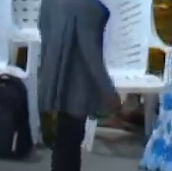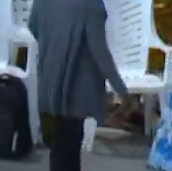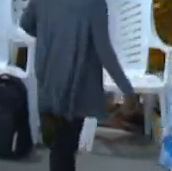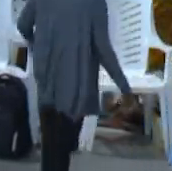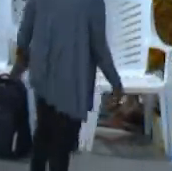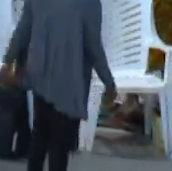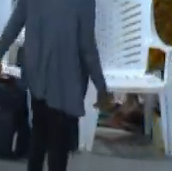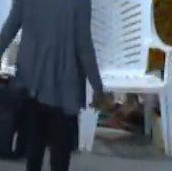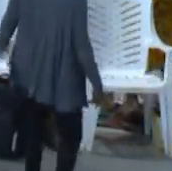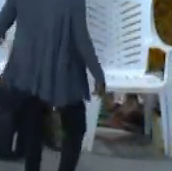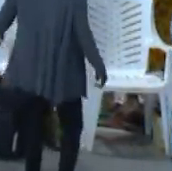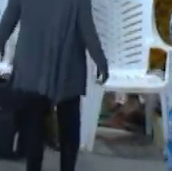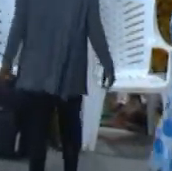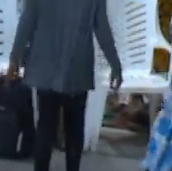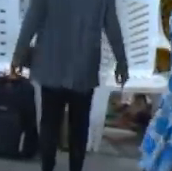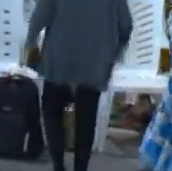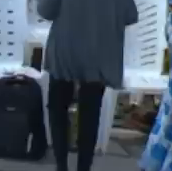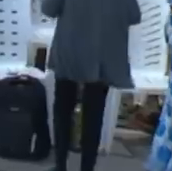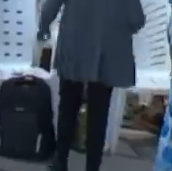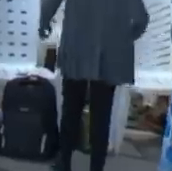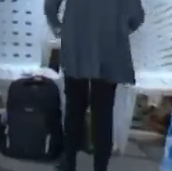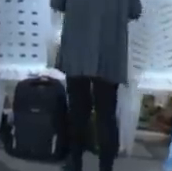Thank you, Lord.